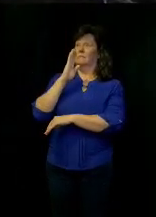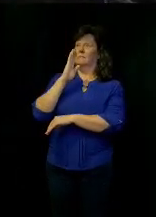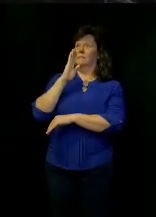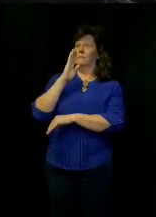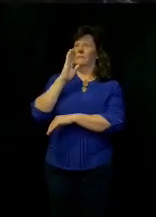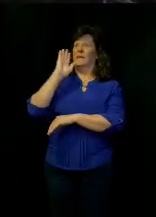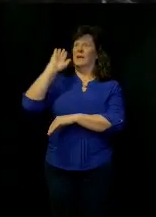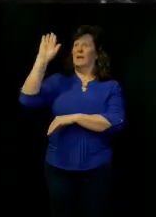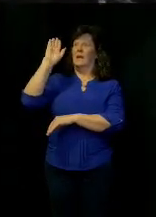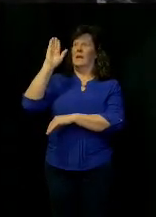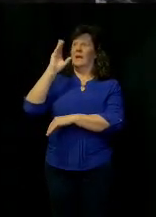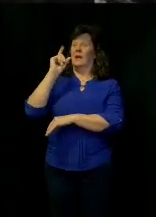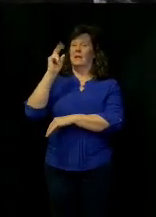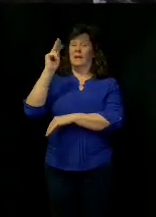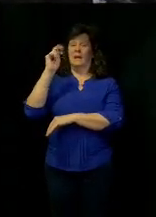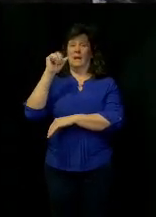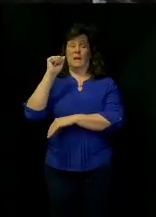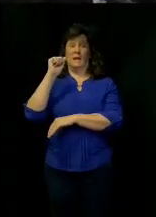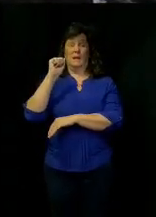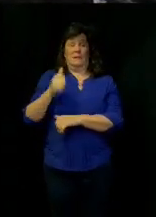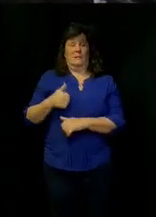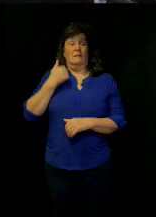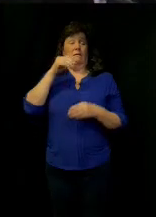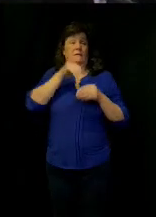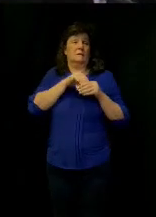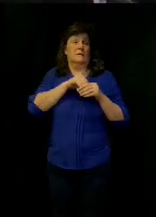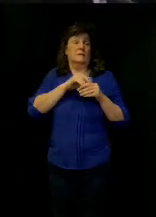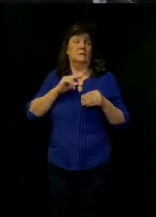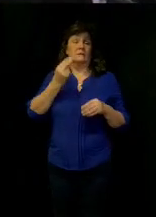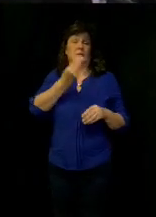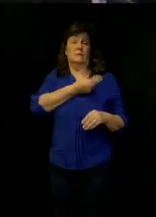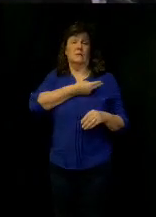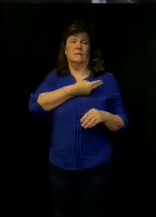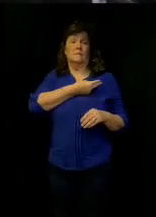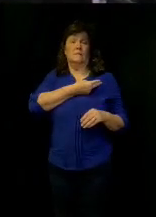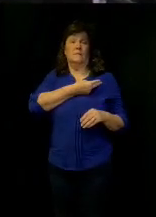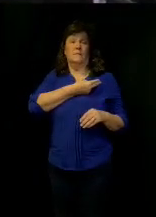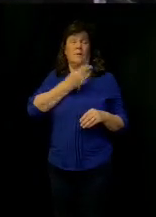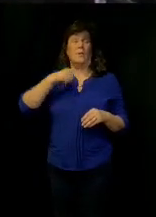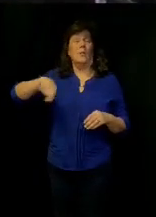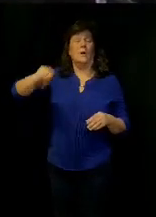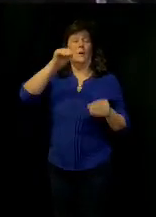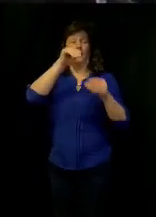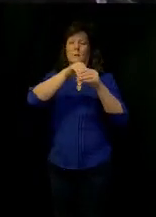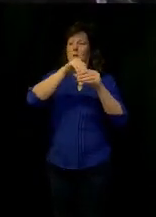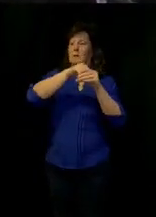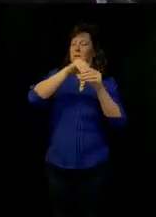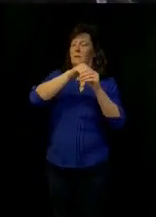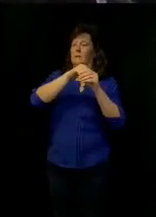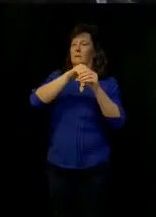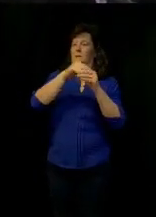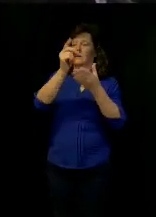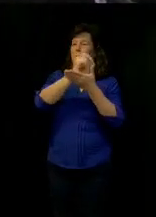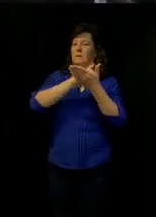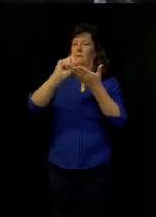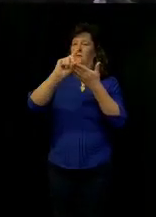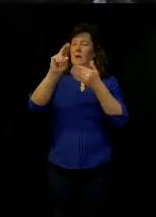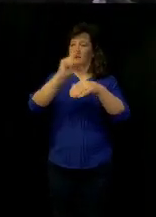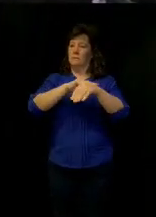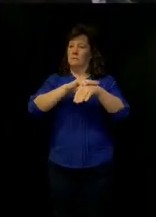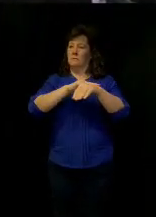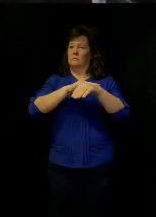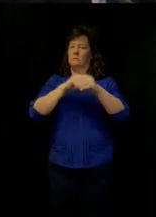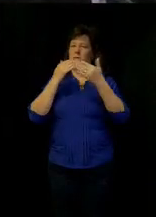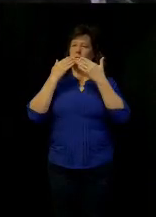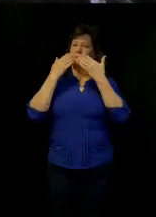DNA is on the inside of you. We are partakers of the divine nature. So Lord, today, we thank You. We